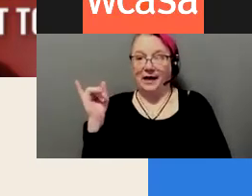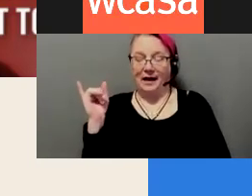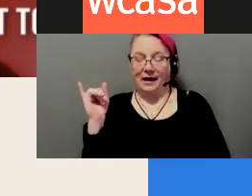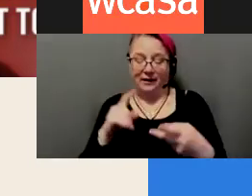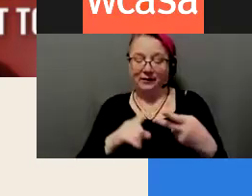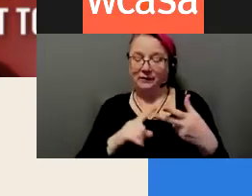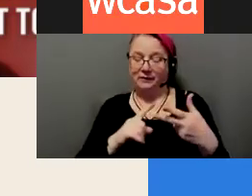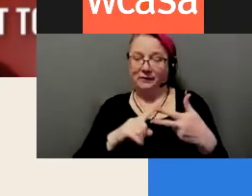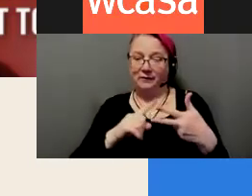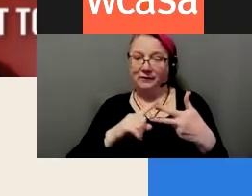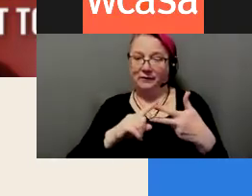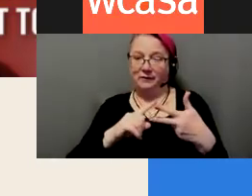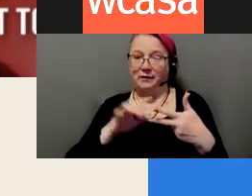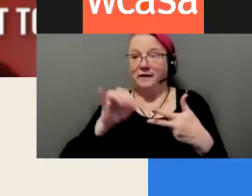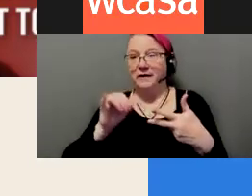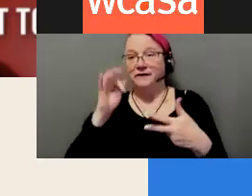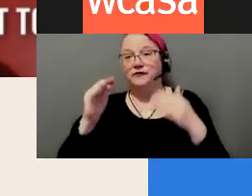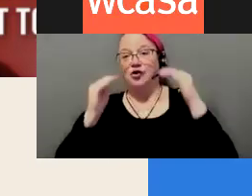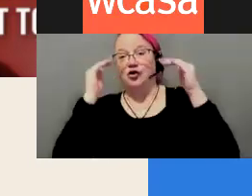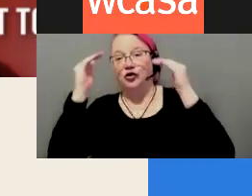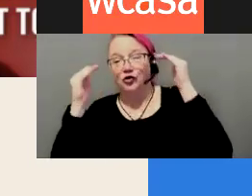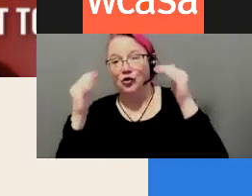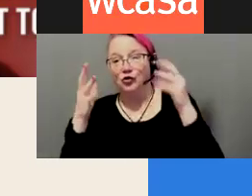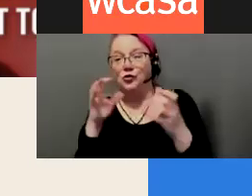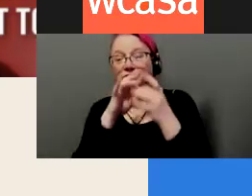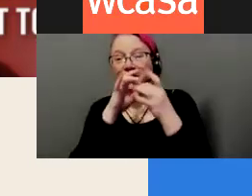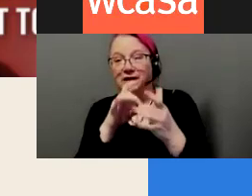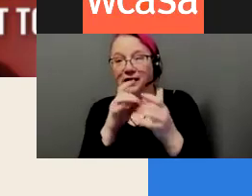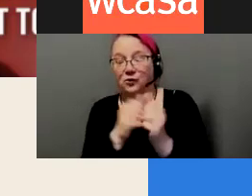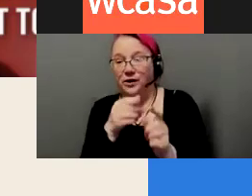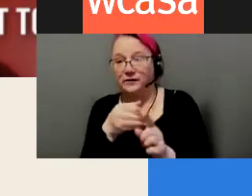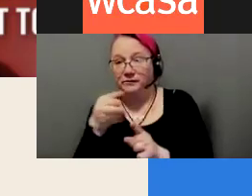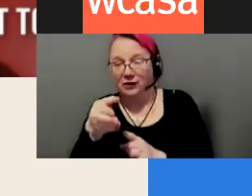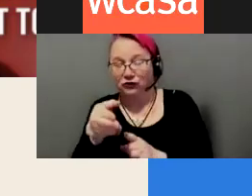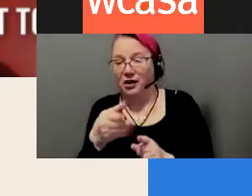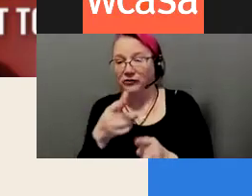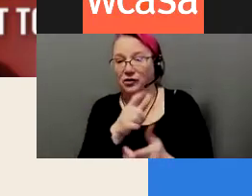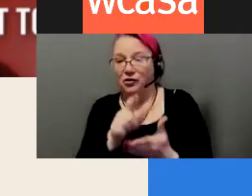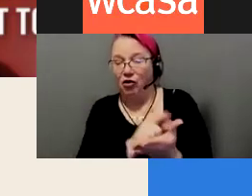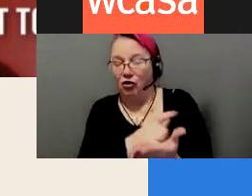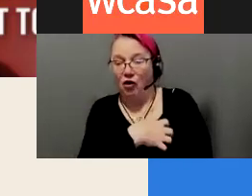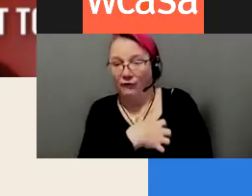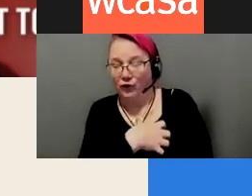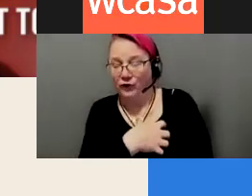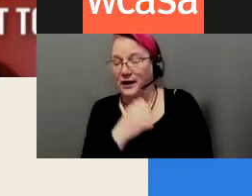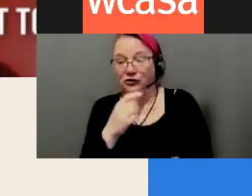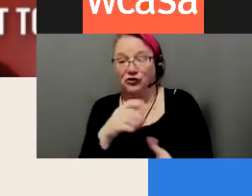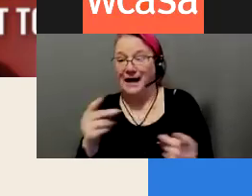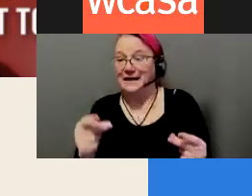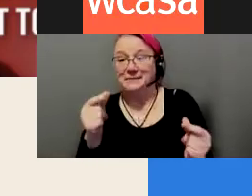be the option you choose if you're an adult who would like to connect directly with specialized law enforcement and you aren't in immediate physical